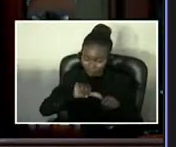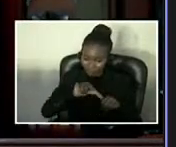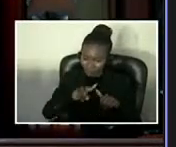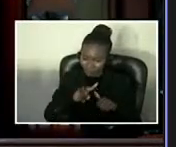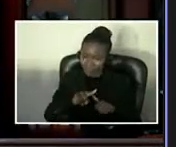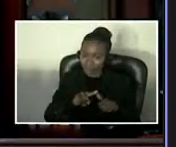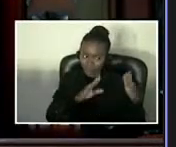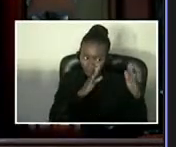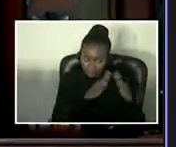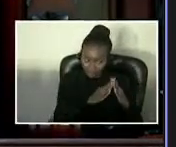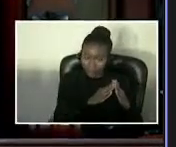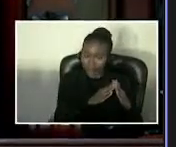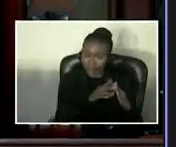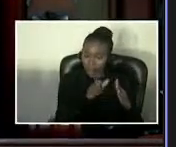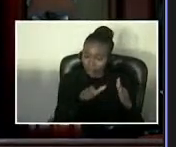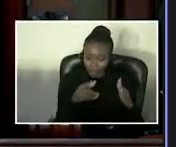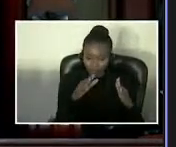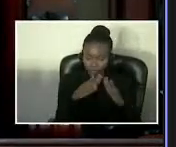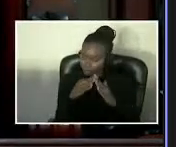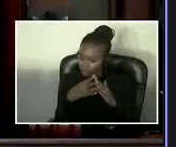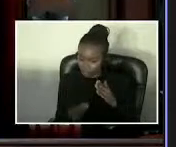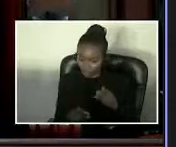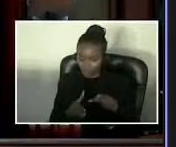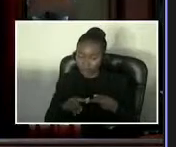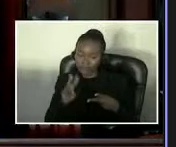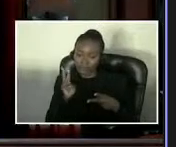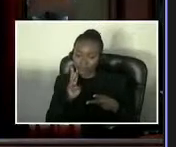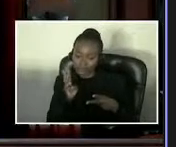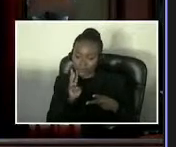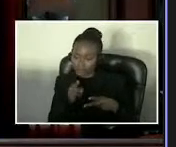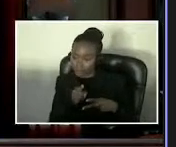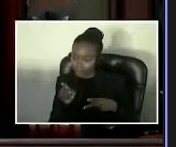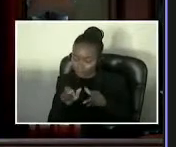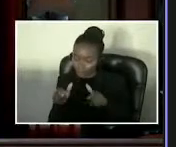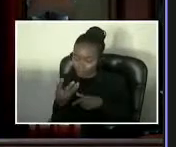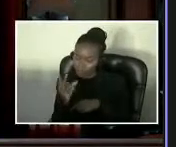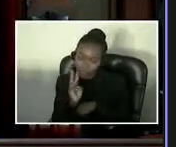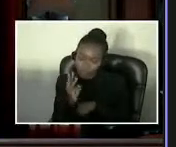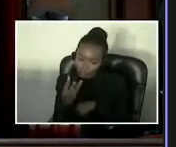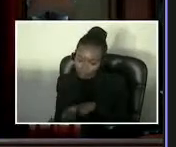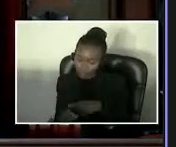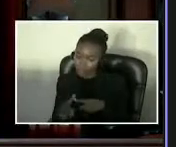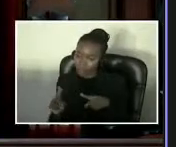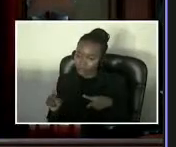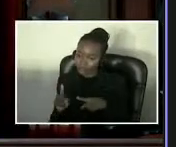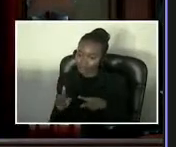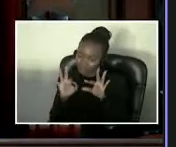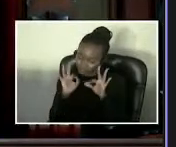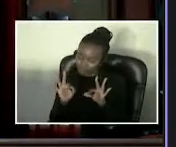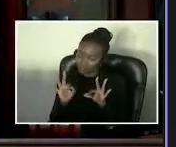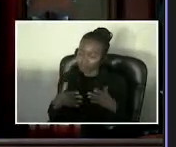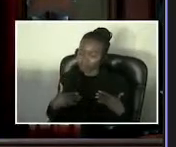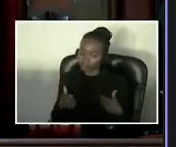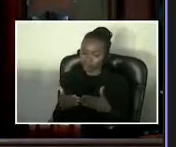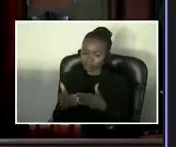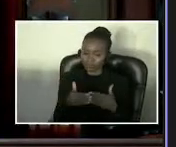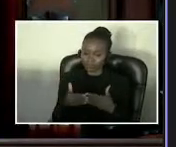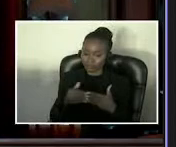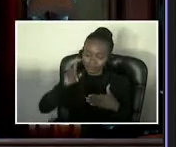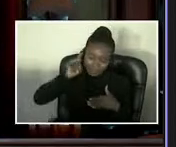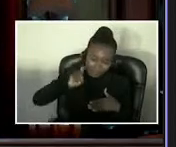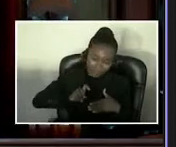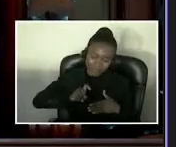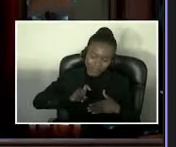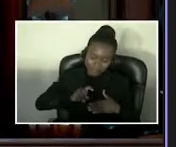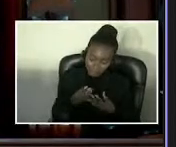those who have no safe drinking water it is about decent health care it is about a life of dignity for all it is about overcoming